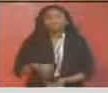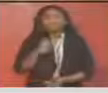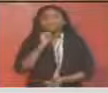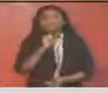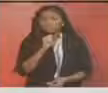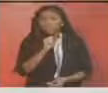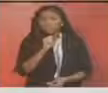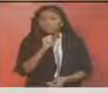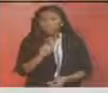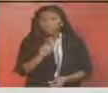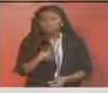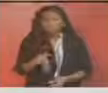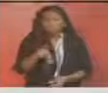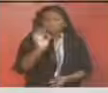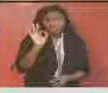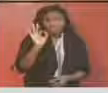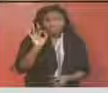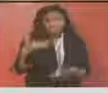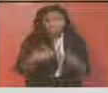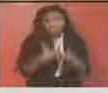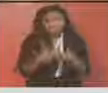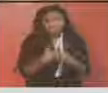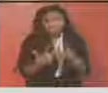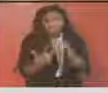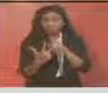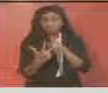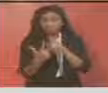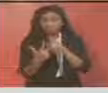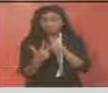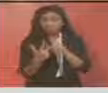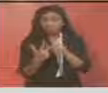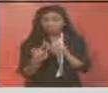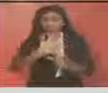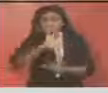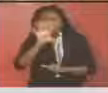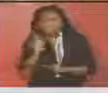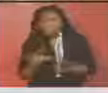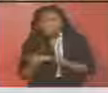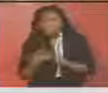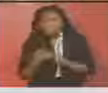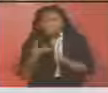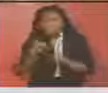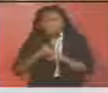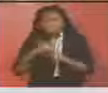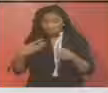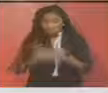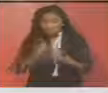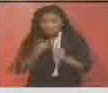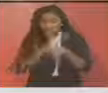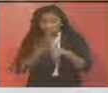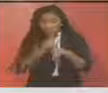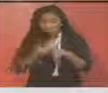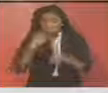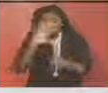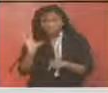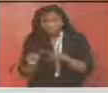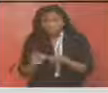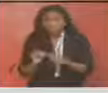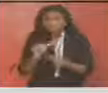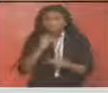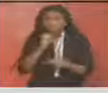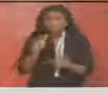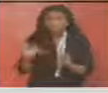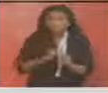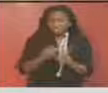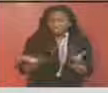B1351, the South African variant, in any of the samples that we've looked at from across the Caribbean. But as was reported by